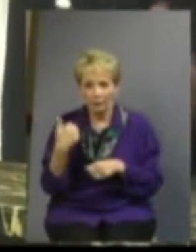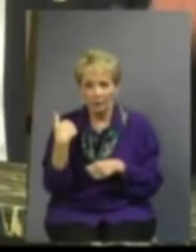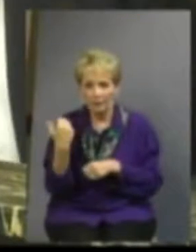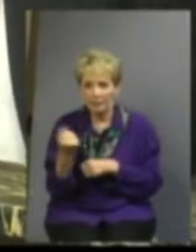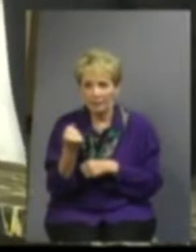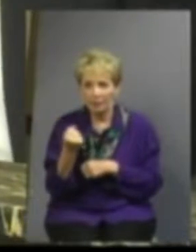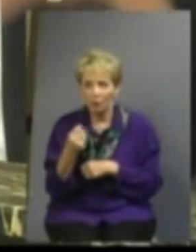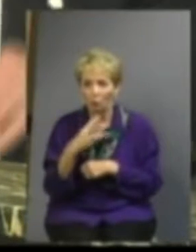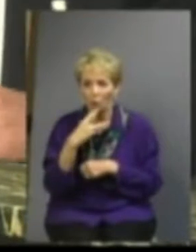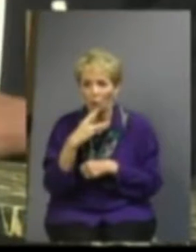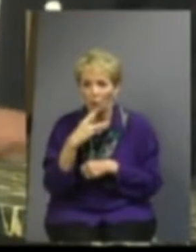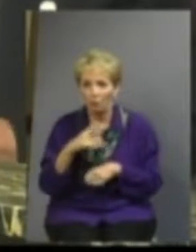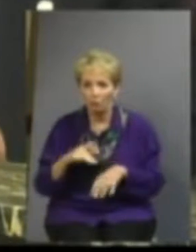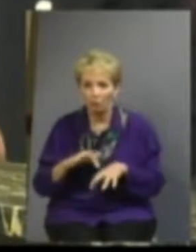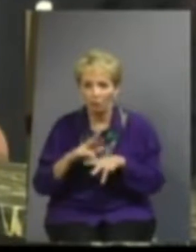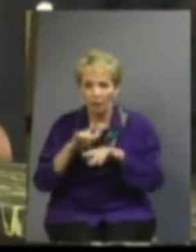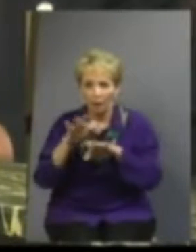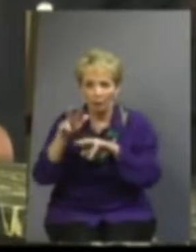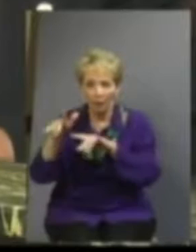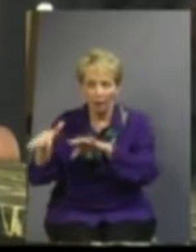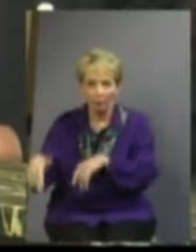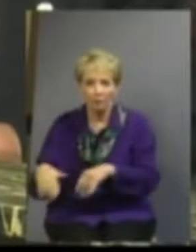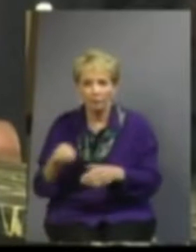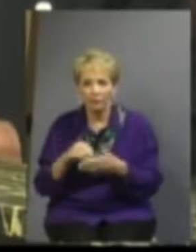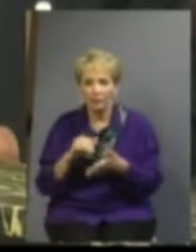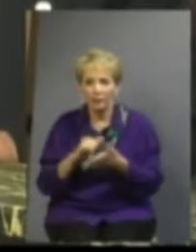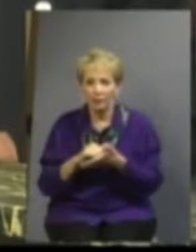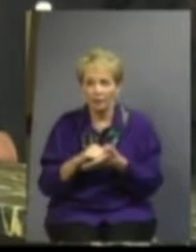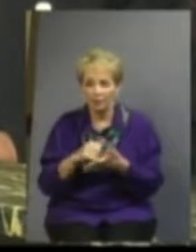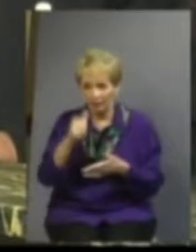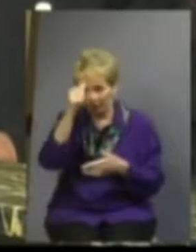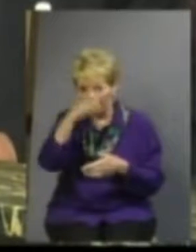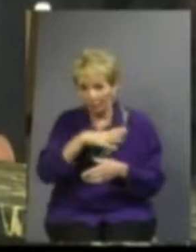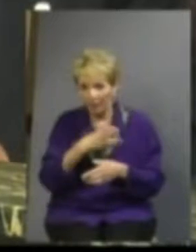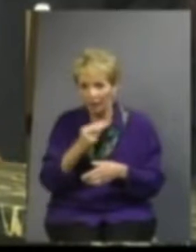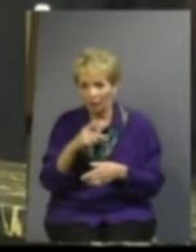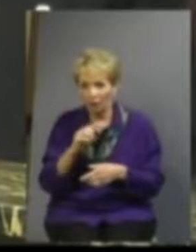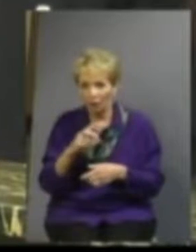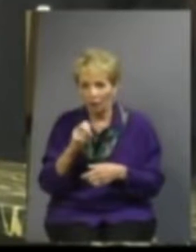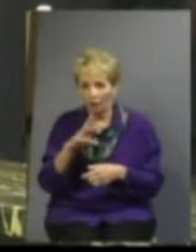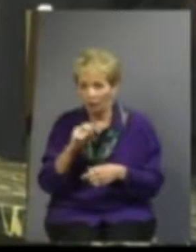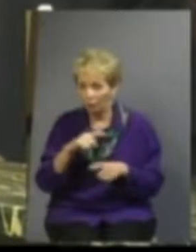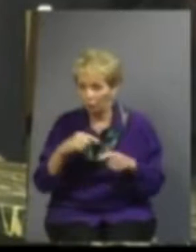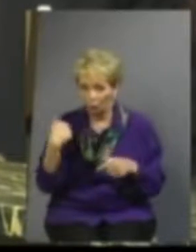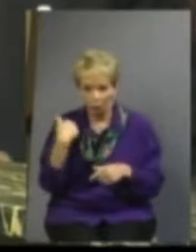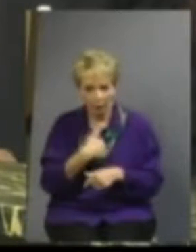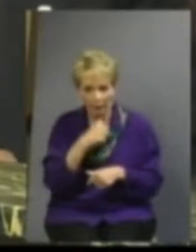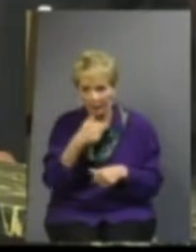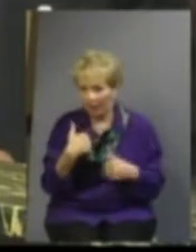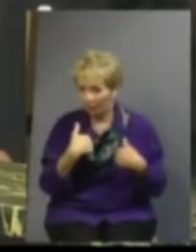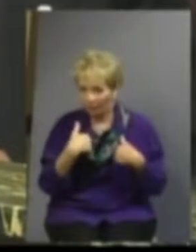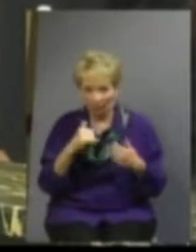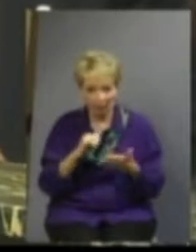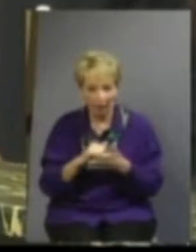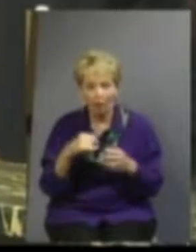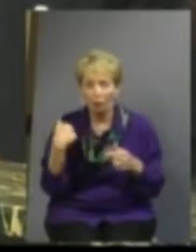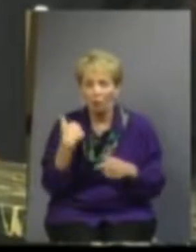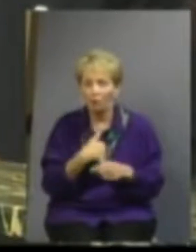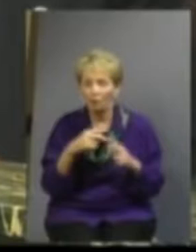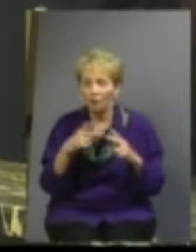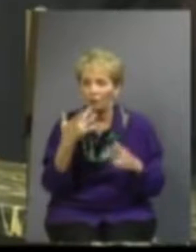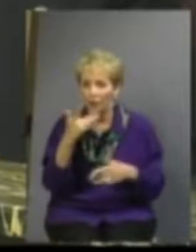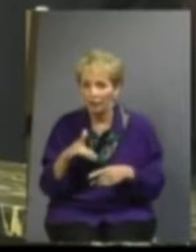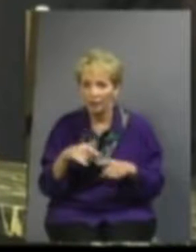Saturday and water bubbling up in the manhole covers. We didn't have any of that. We were very fortunate.